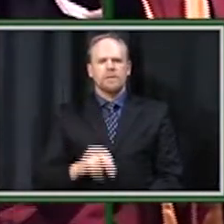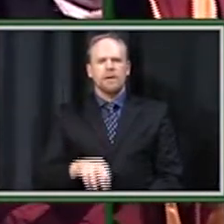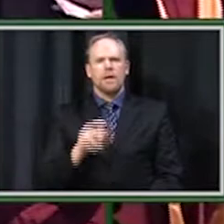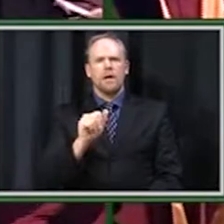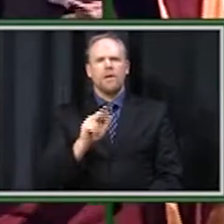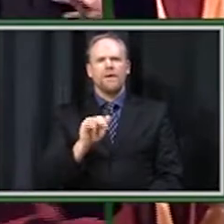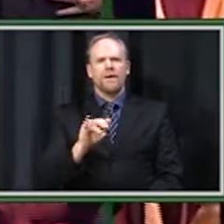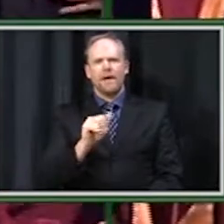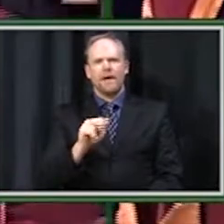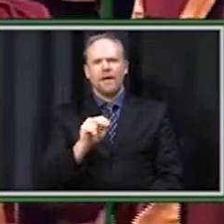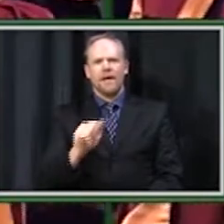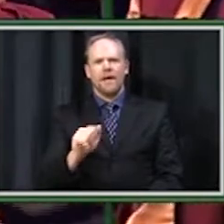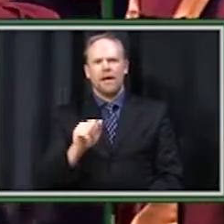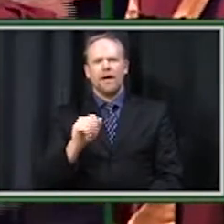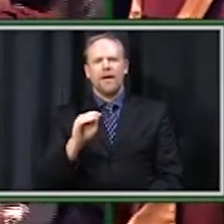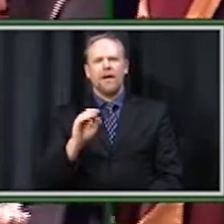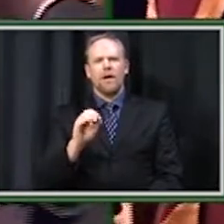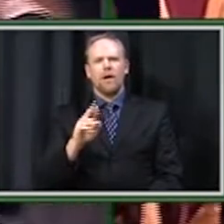Ariana Carrasco.